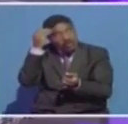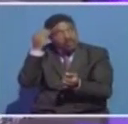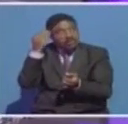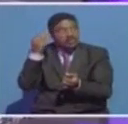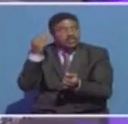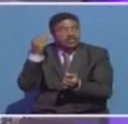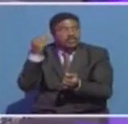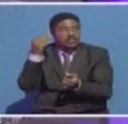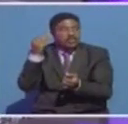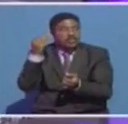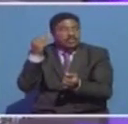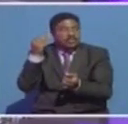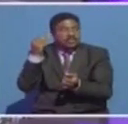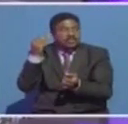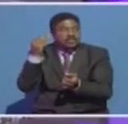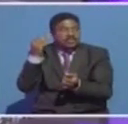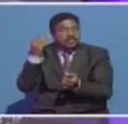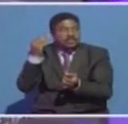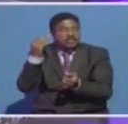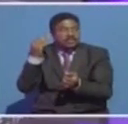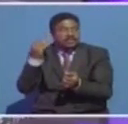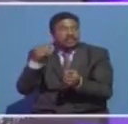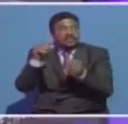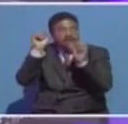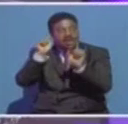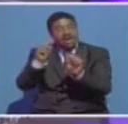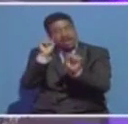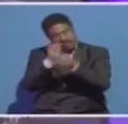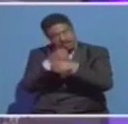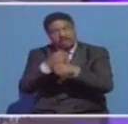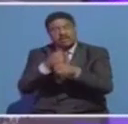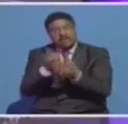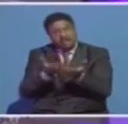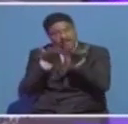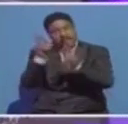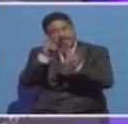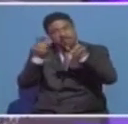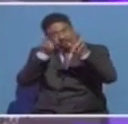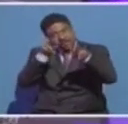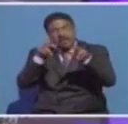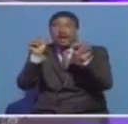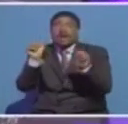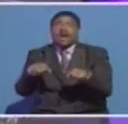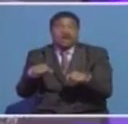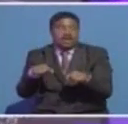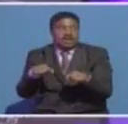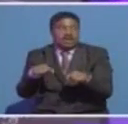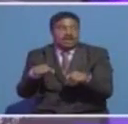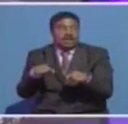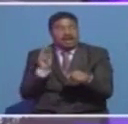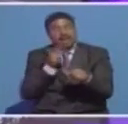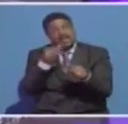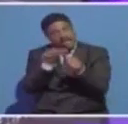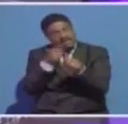always an option which can be made available for people to inspect. But we try to give regular updates to